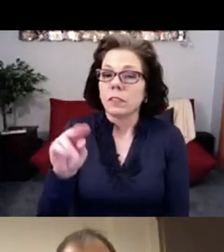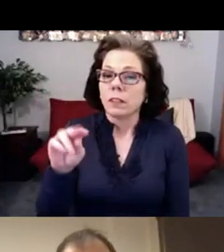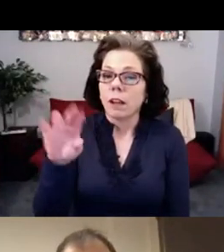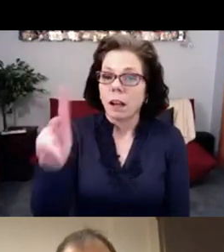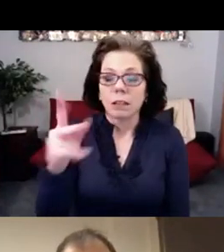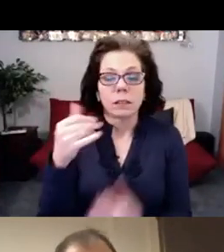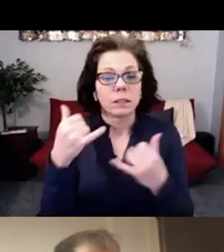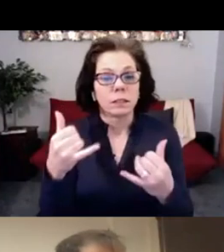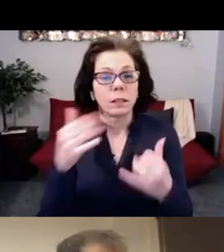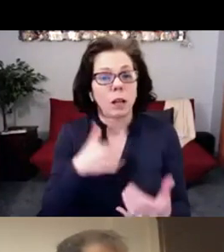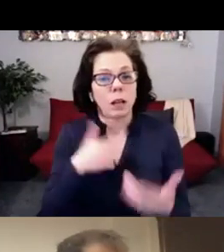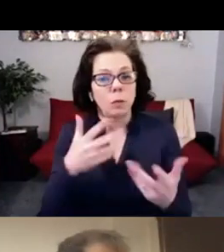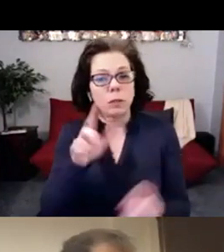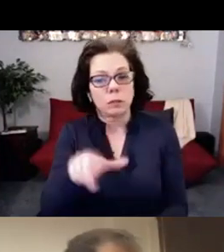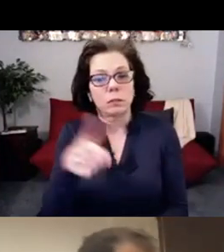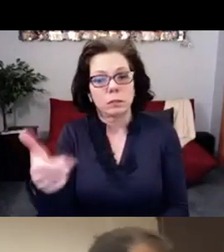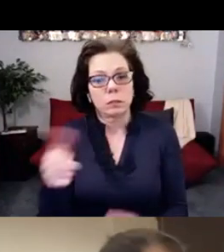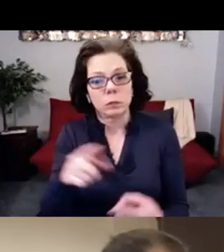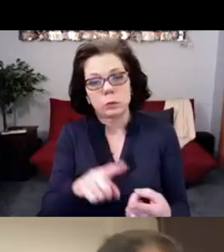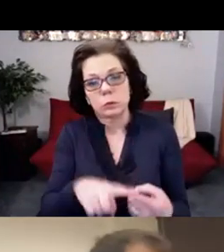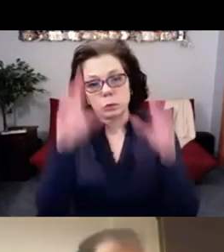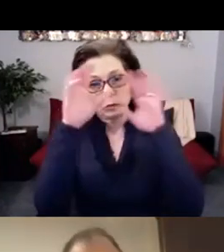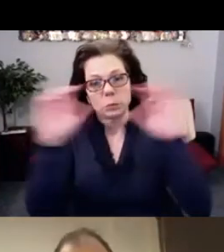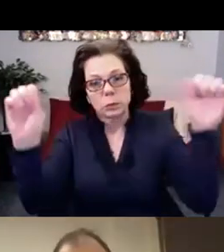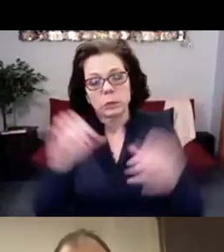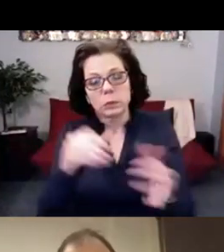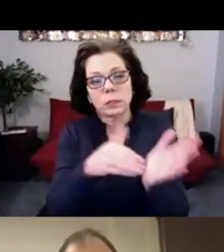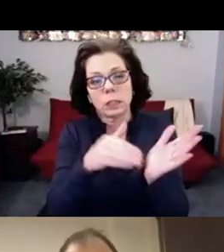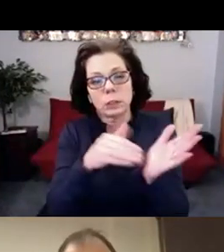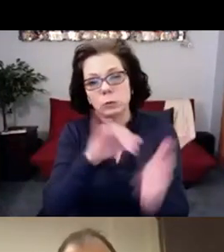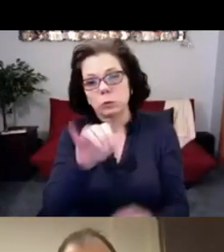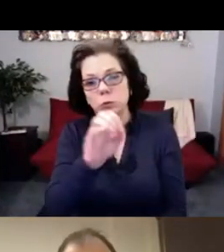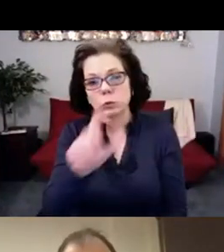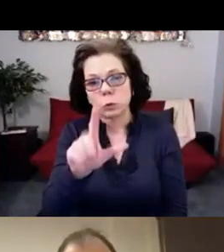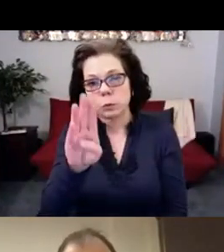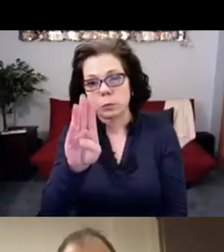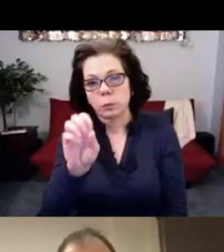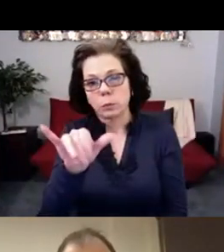to turn it over to our Superintendent of Schools, Dr. Joel Boyd.